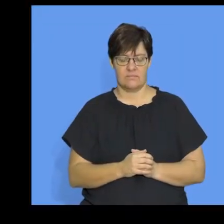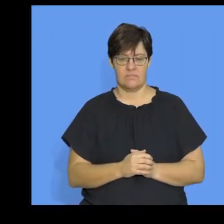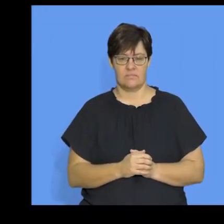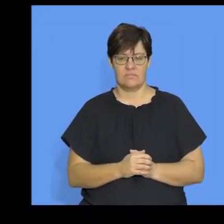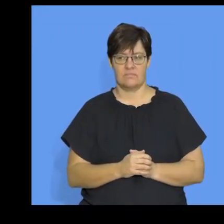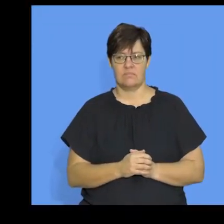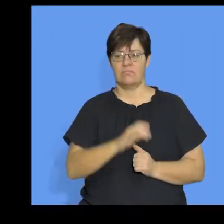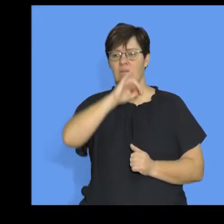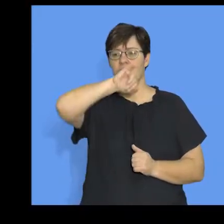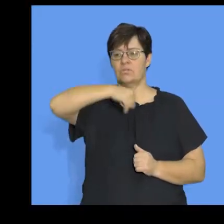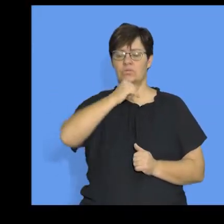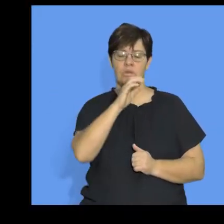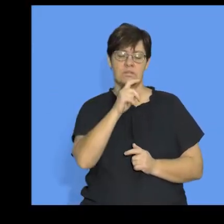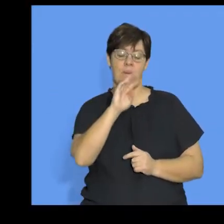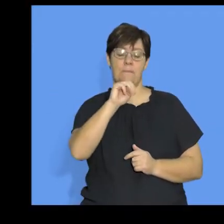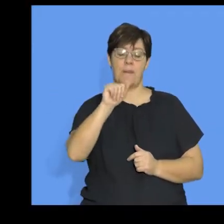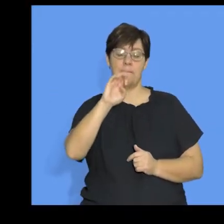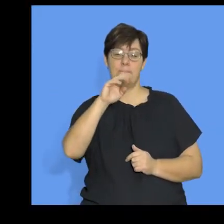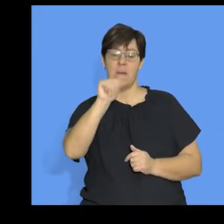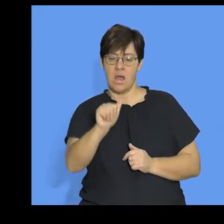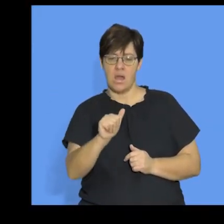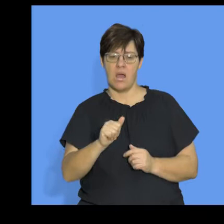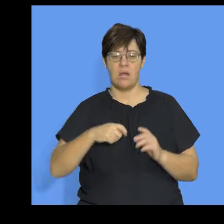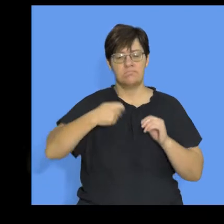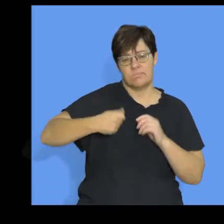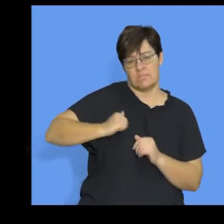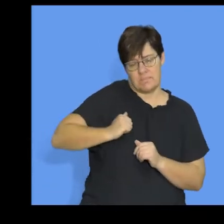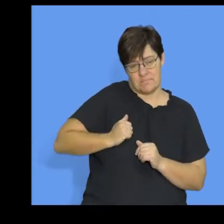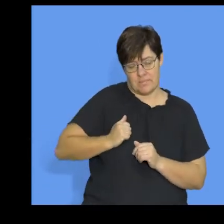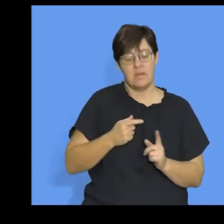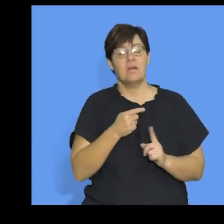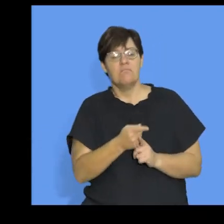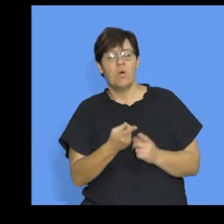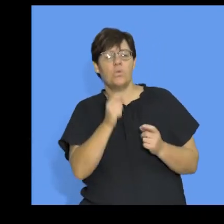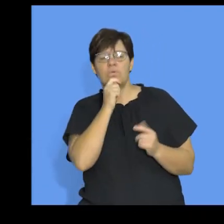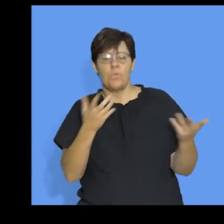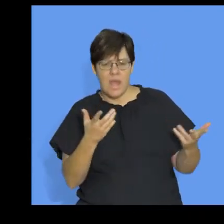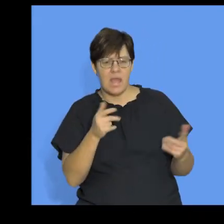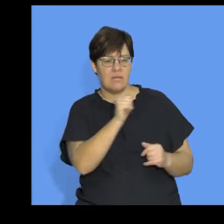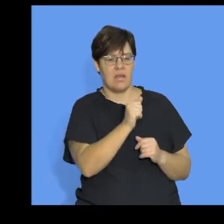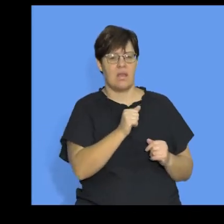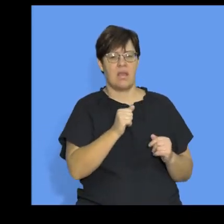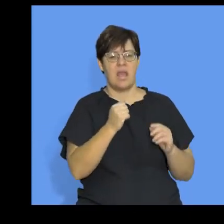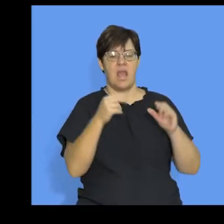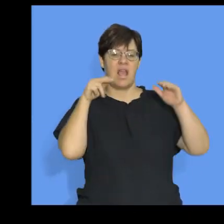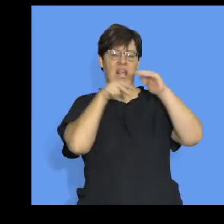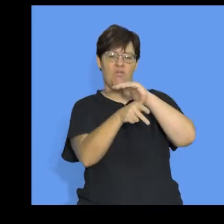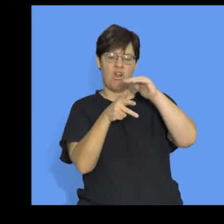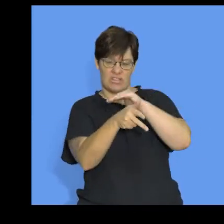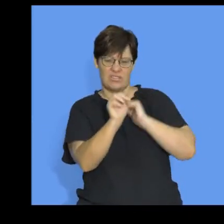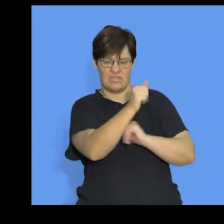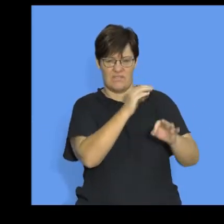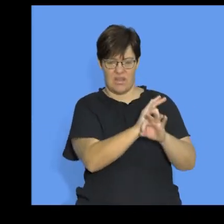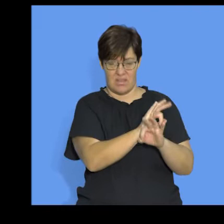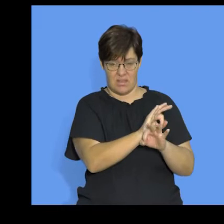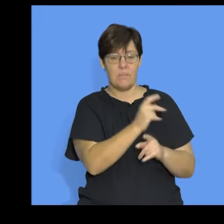Julius Mamba manufactures handbags. He works at home using his father's garage. He's only able to produce 40 handbags per